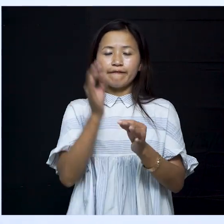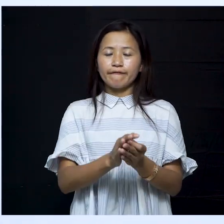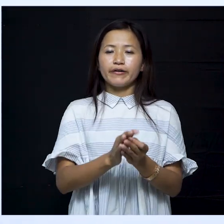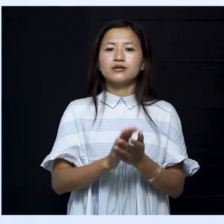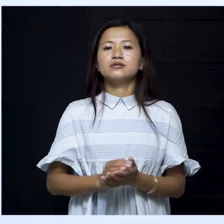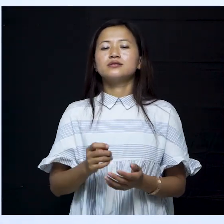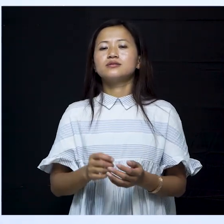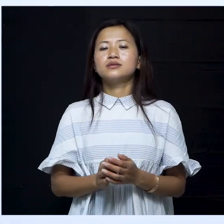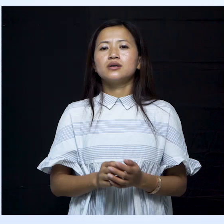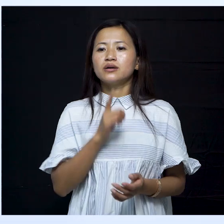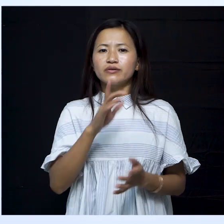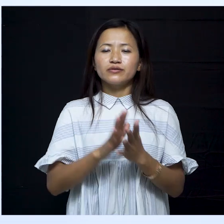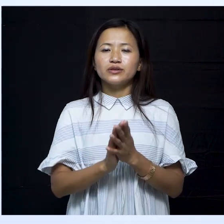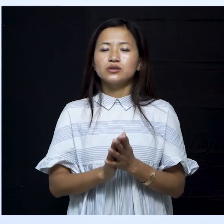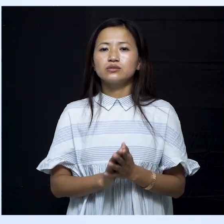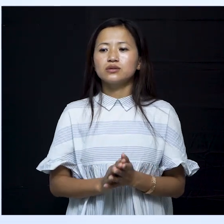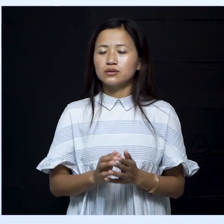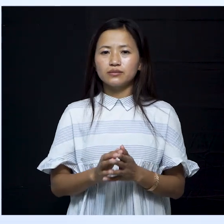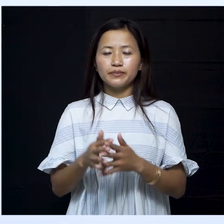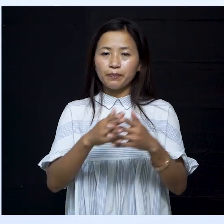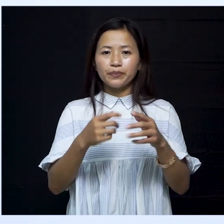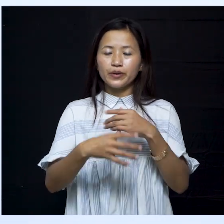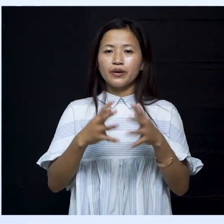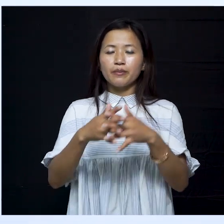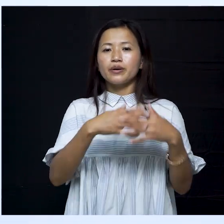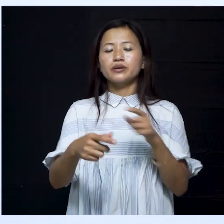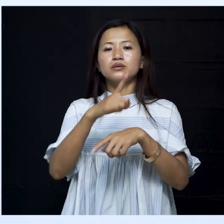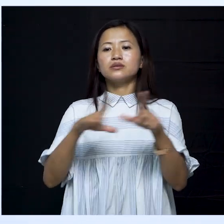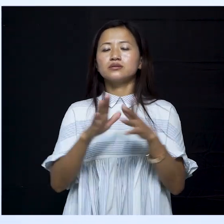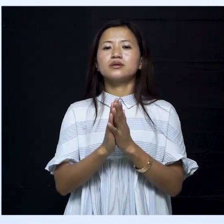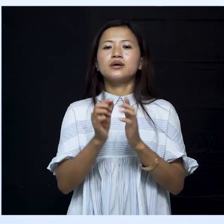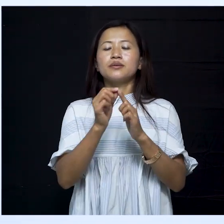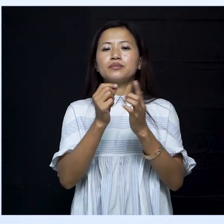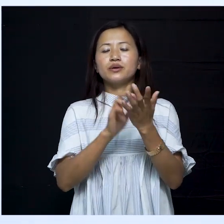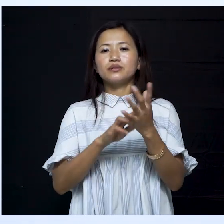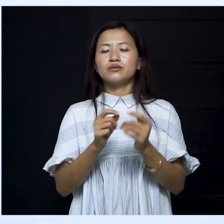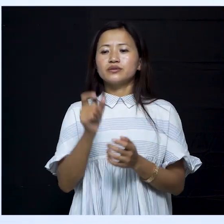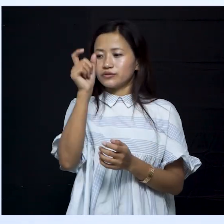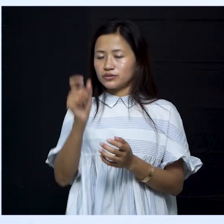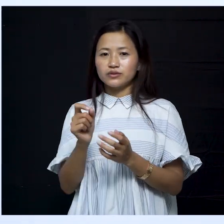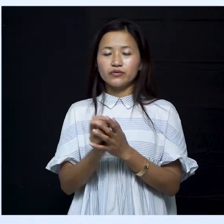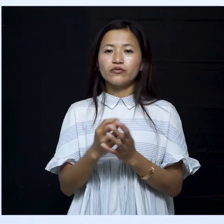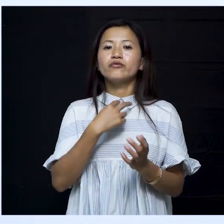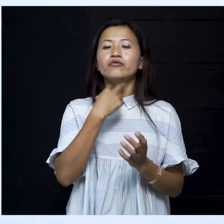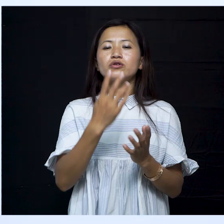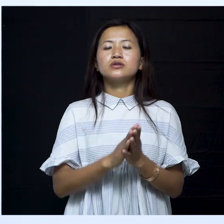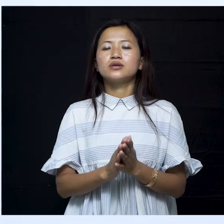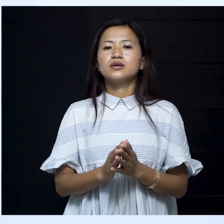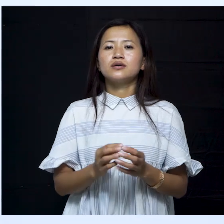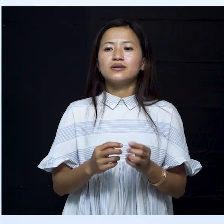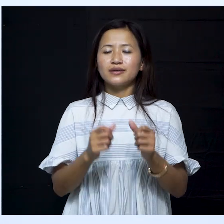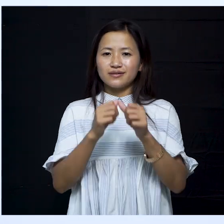has freed the language from the passive voice, but disapprove the excessive use of